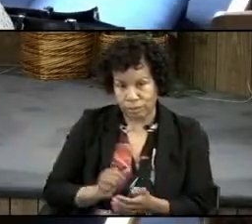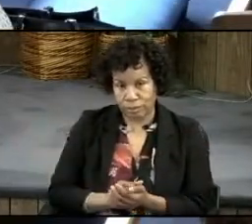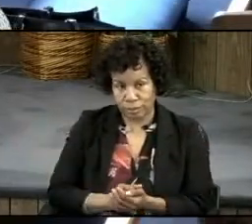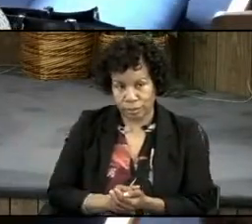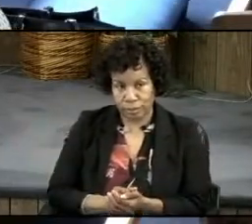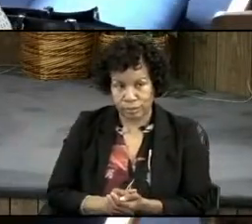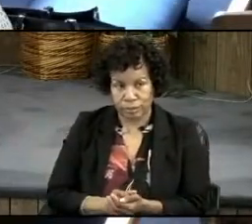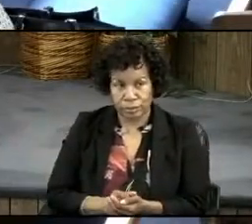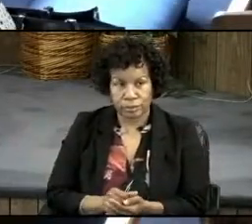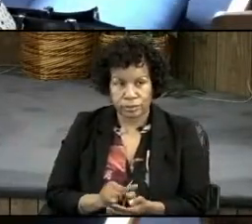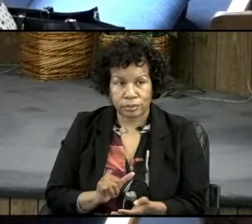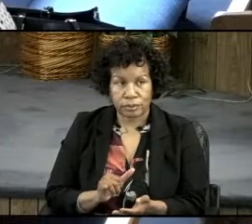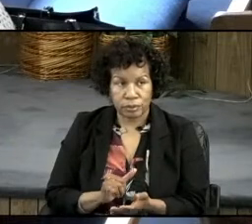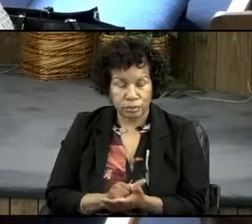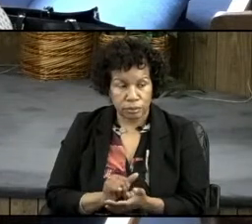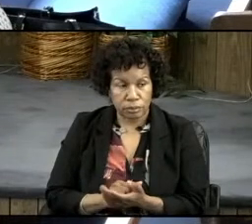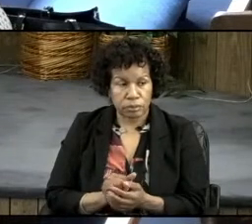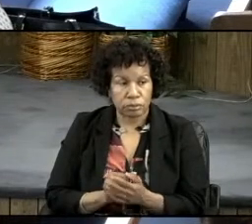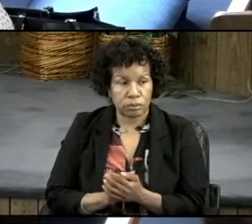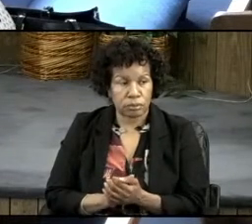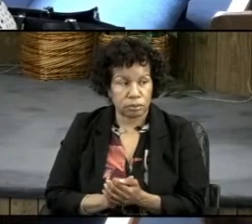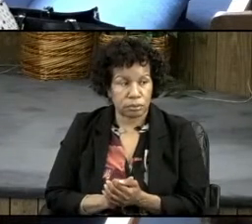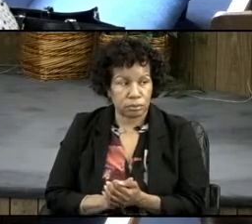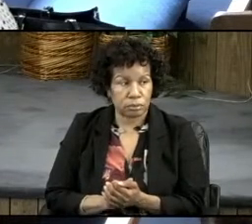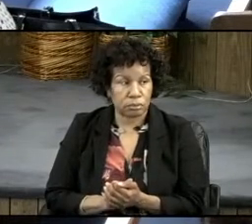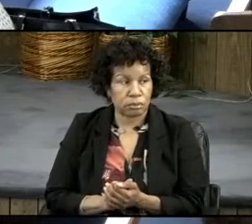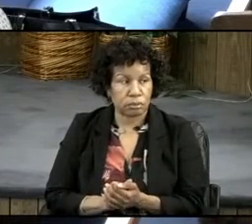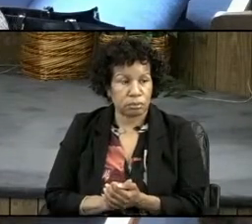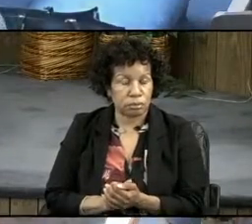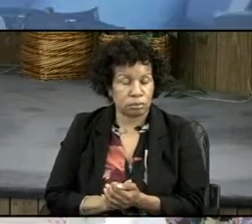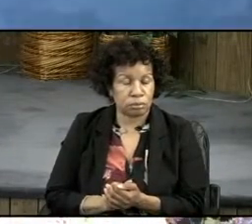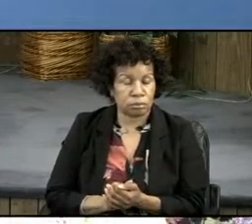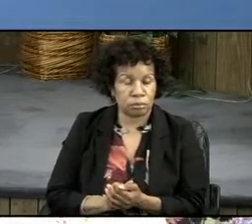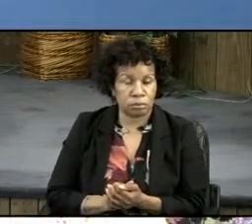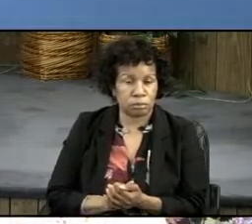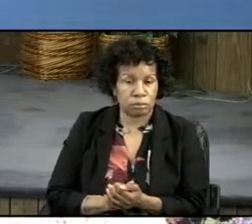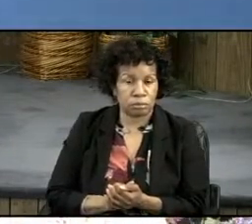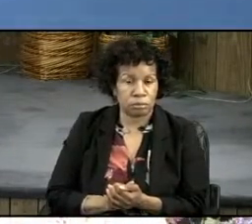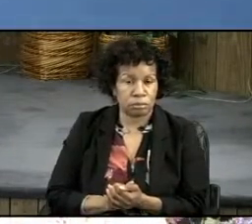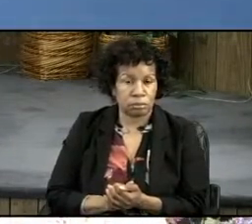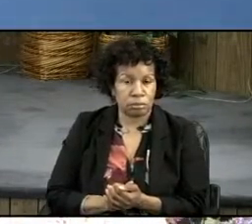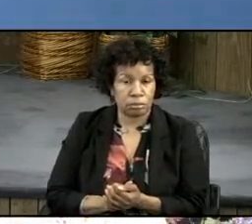That's why if they take your title from you, you find another church.